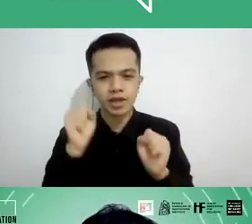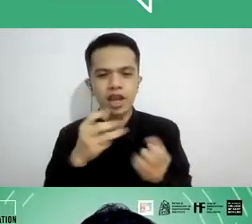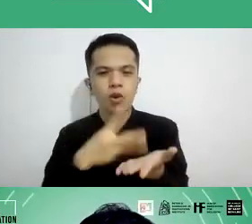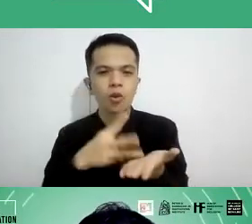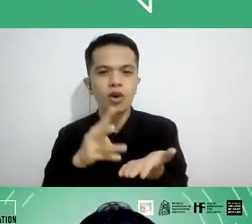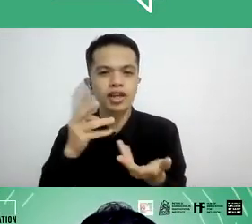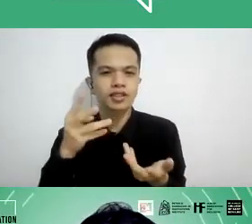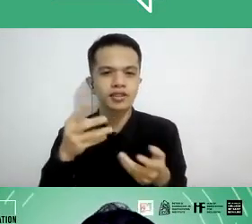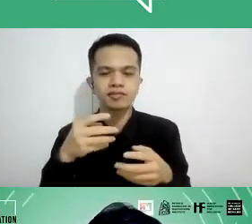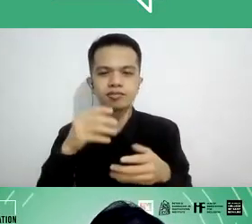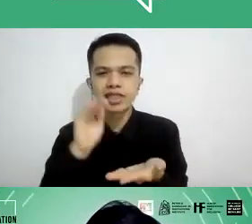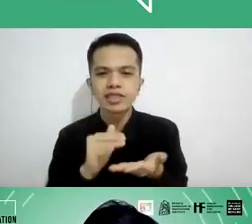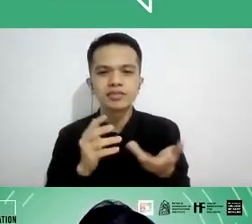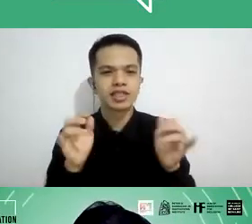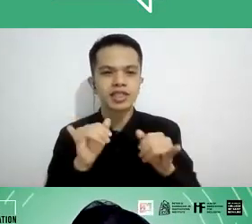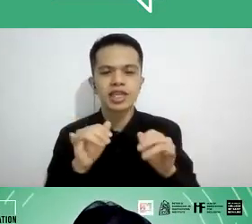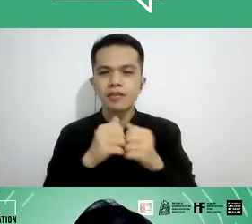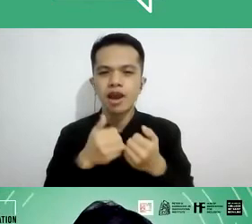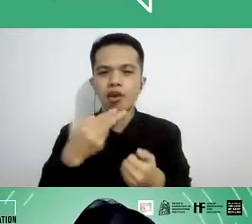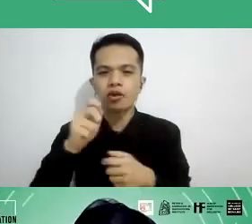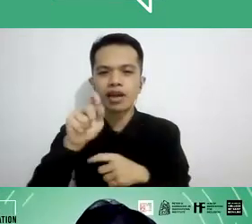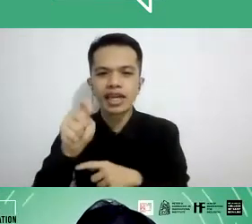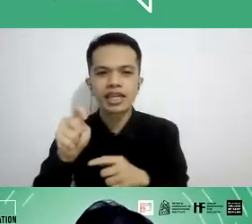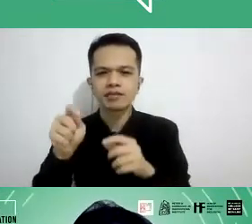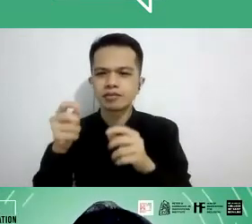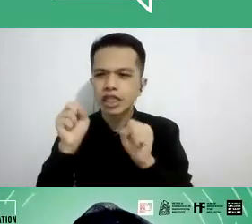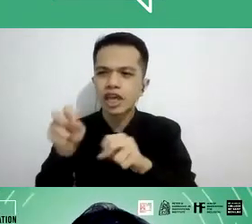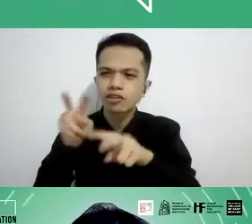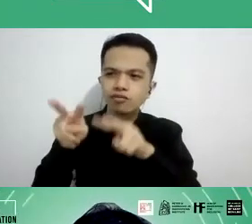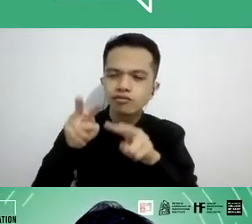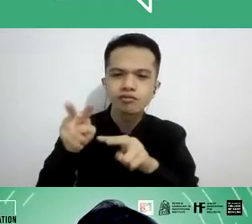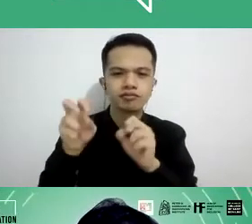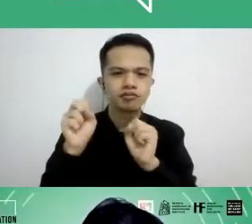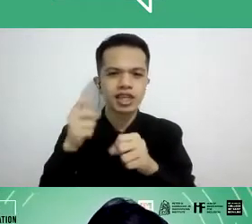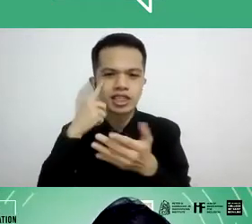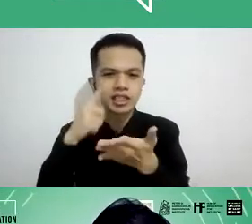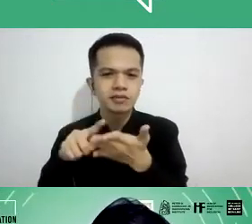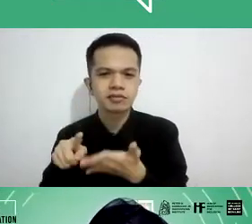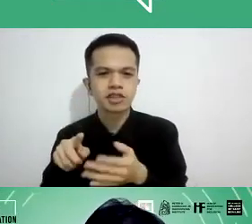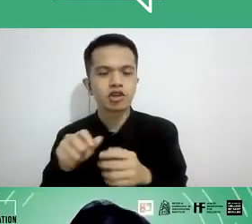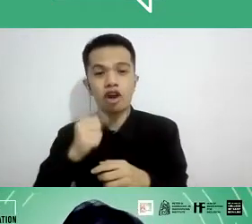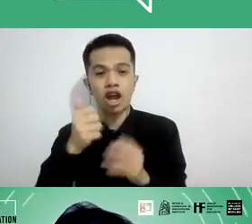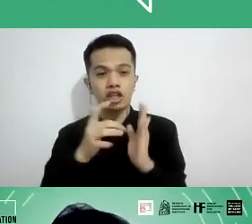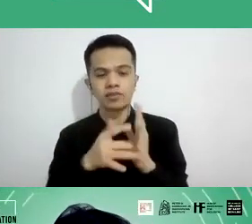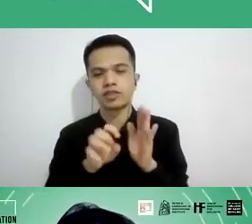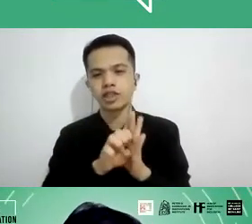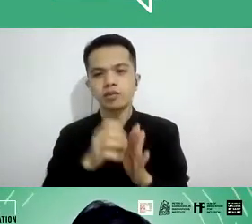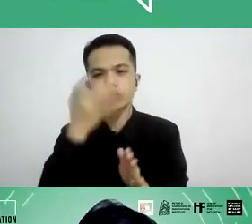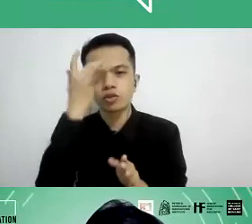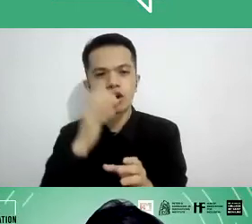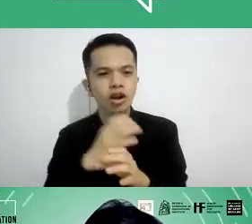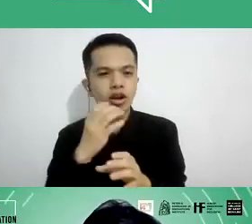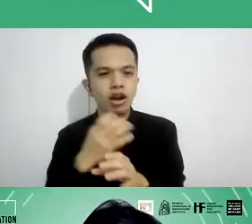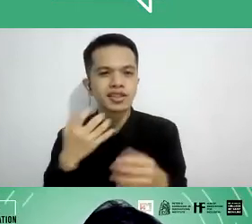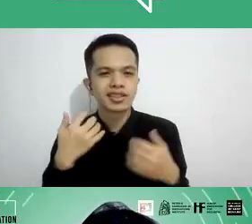much heat is being lost through your air conditioning. And you can scale it also to other technologies like smart cars, which have